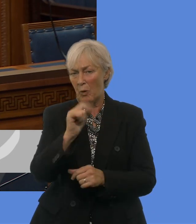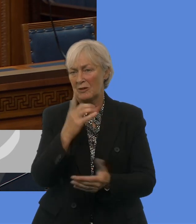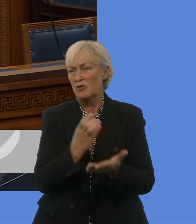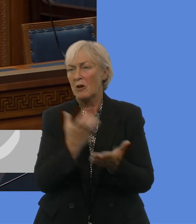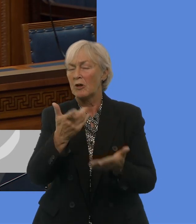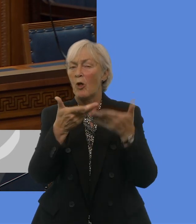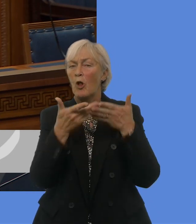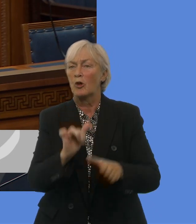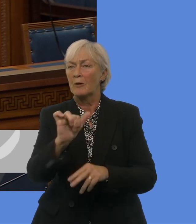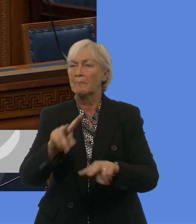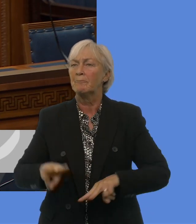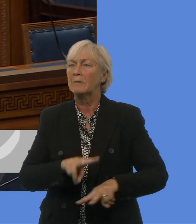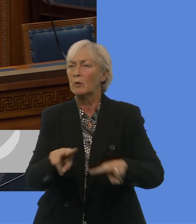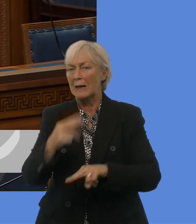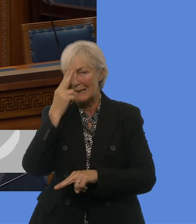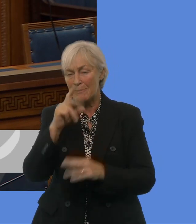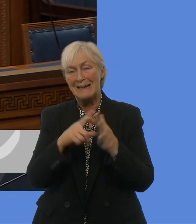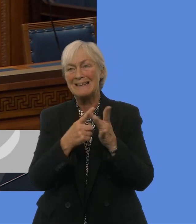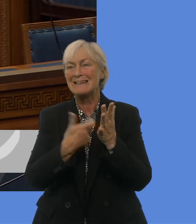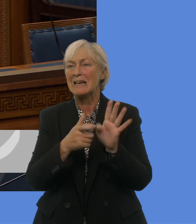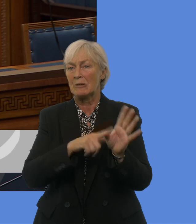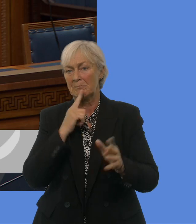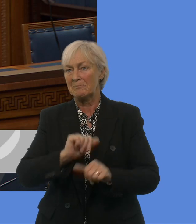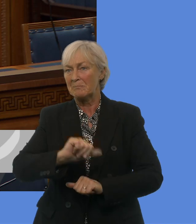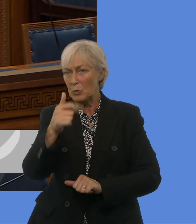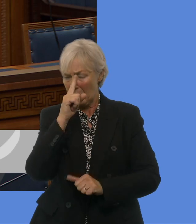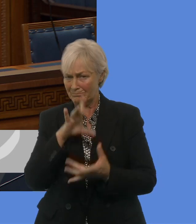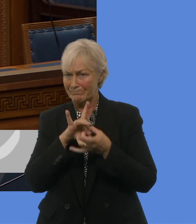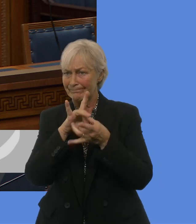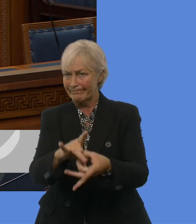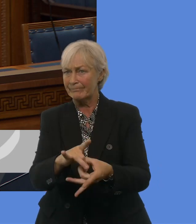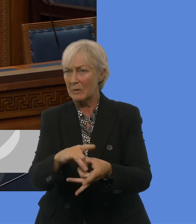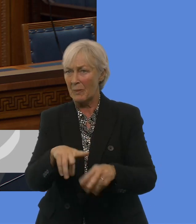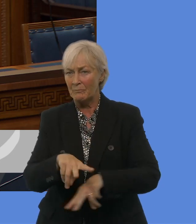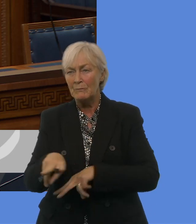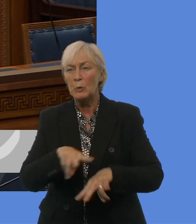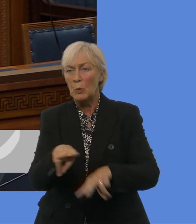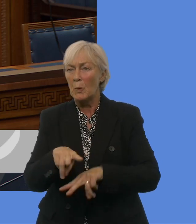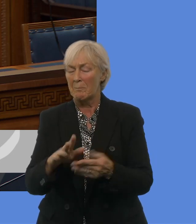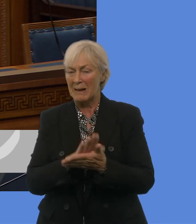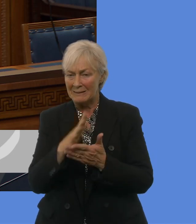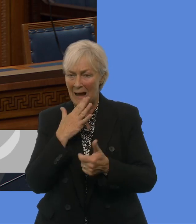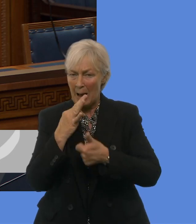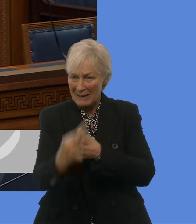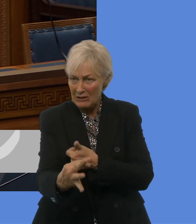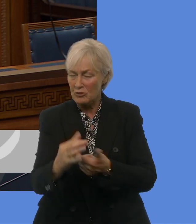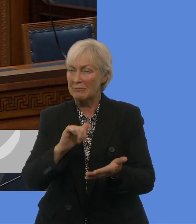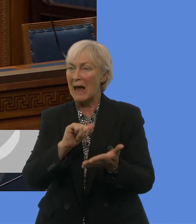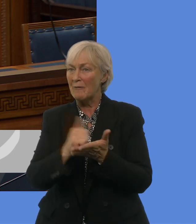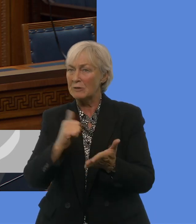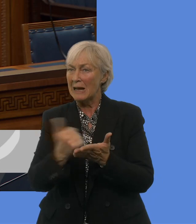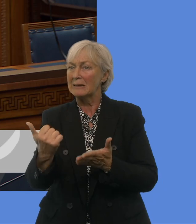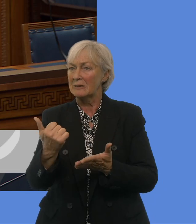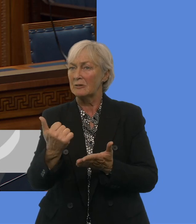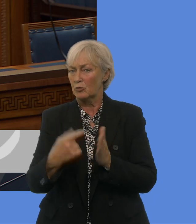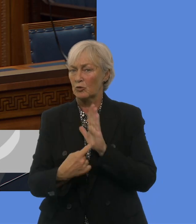launched a video called Dairy is Scary. Would the Minister join with me in condemning such applications of advertising and outline